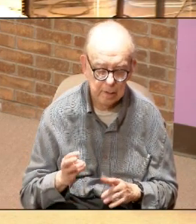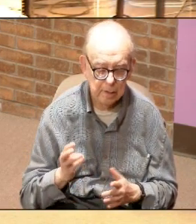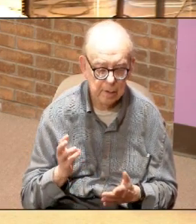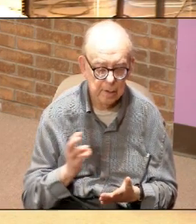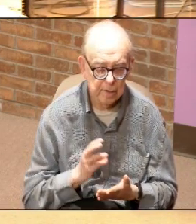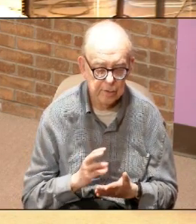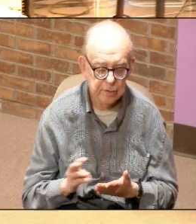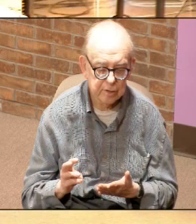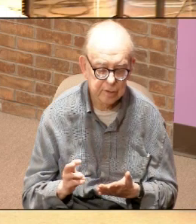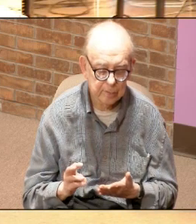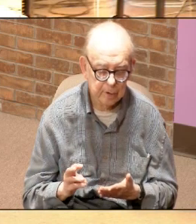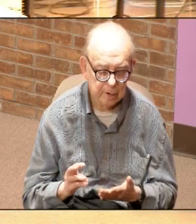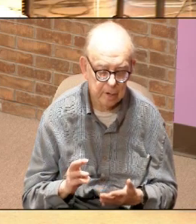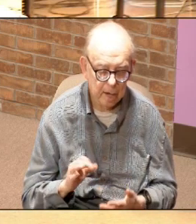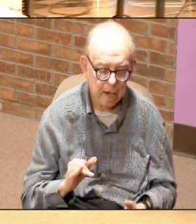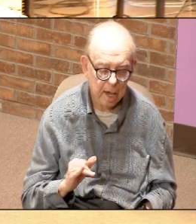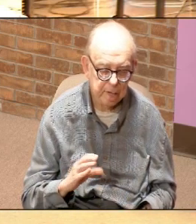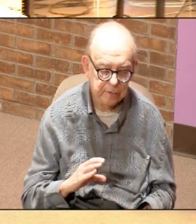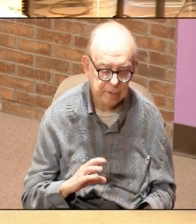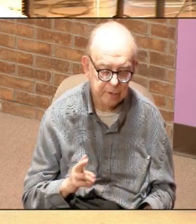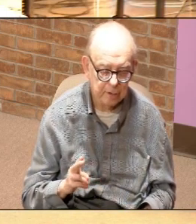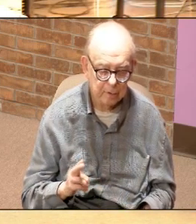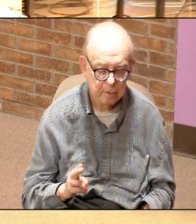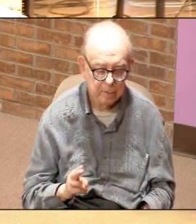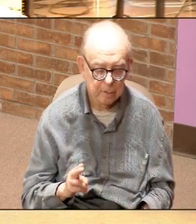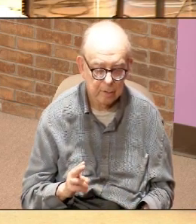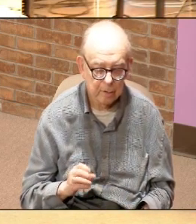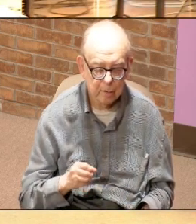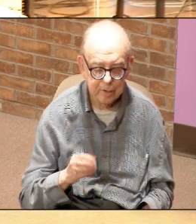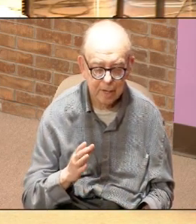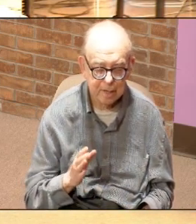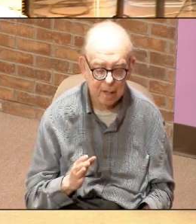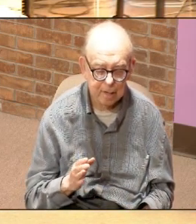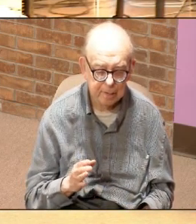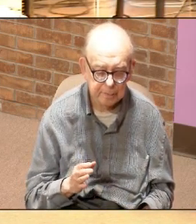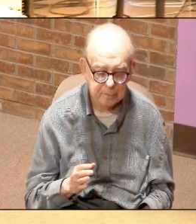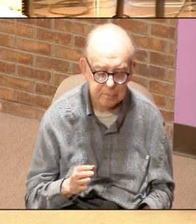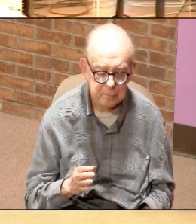6 weeks. And it's like, okay, God,